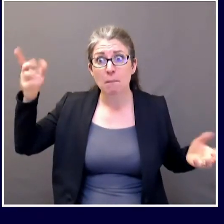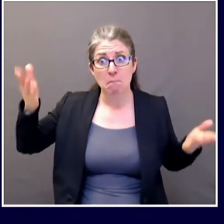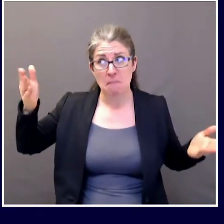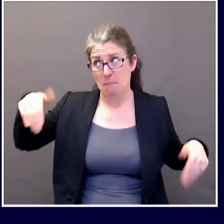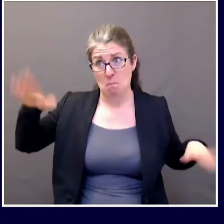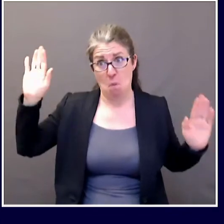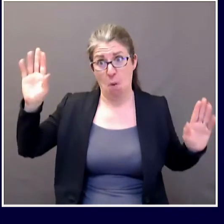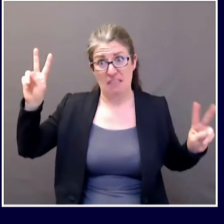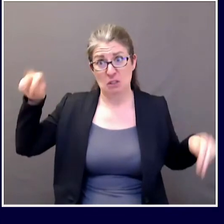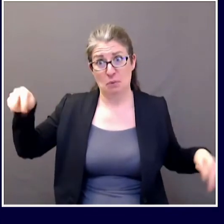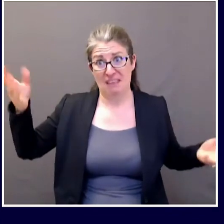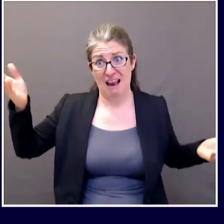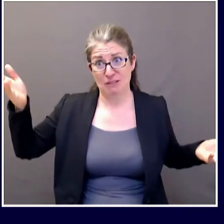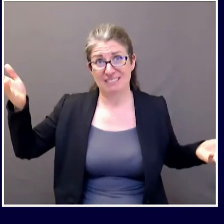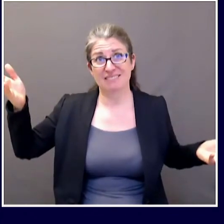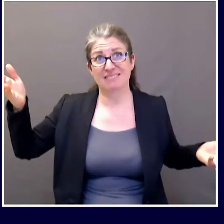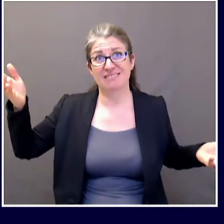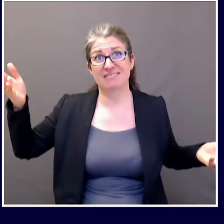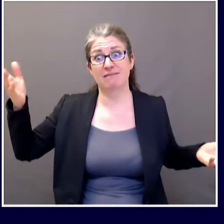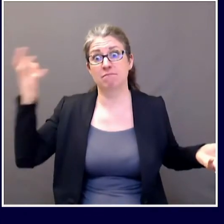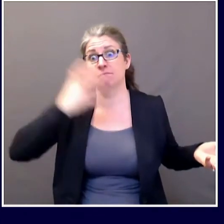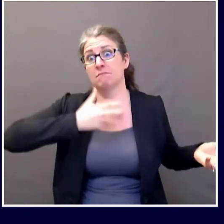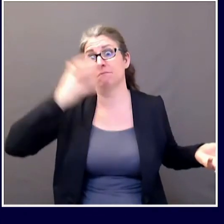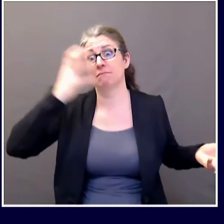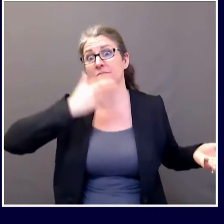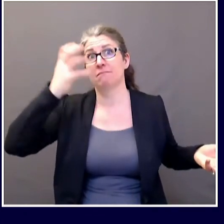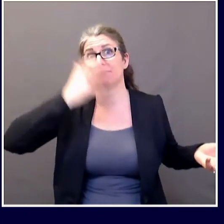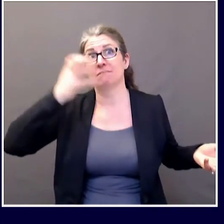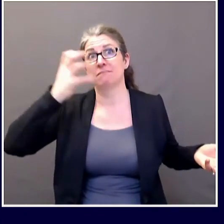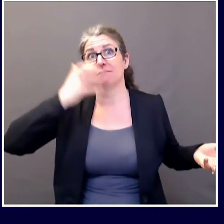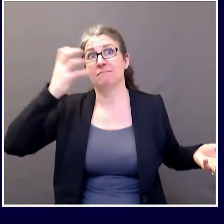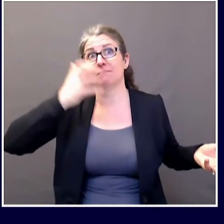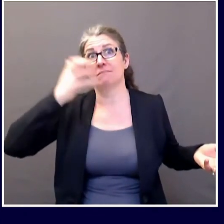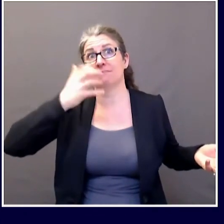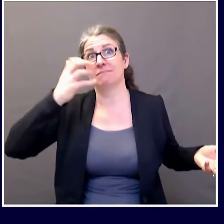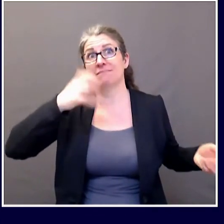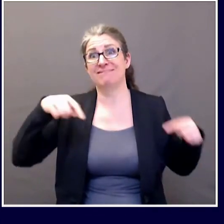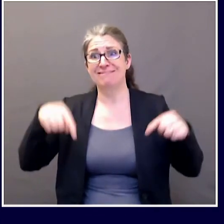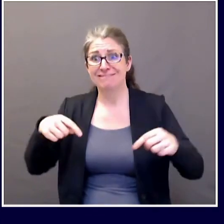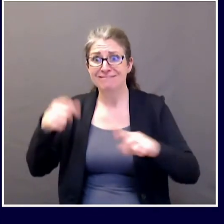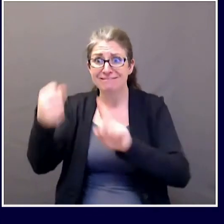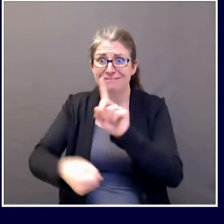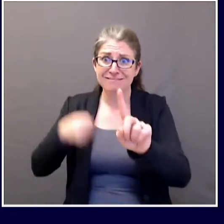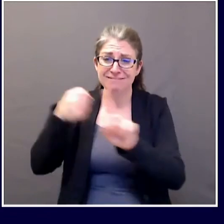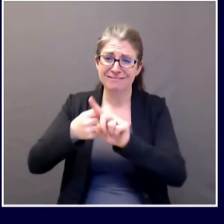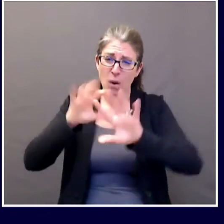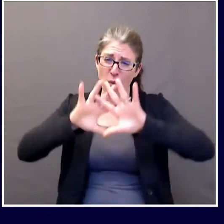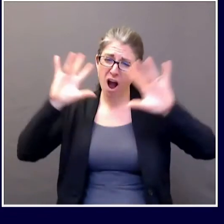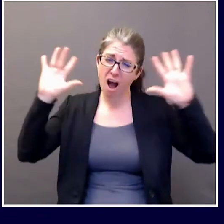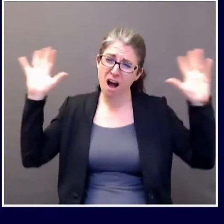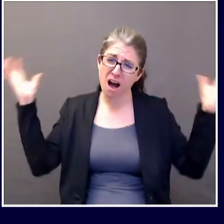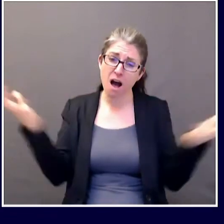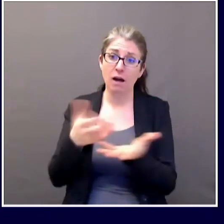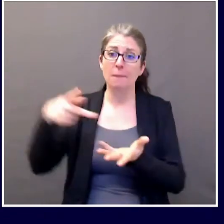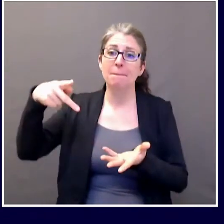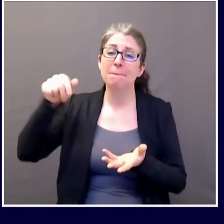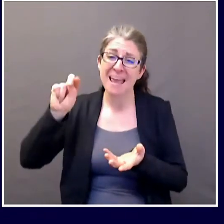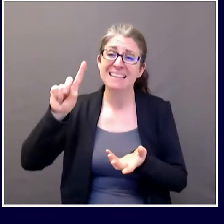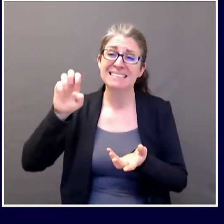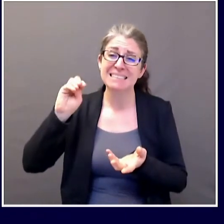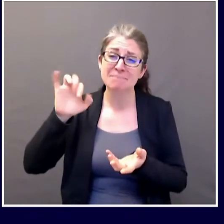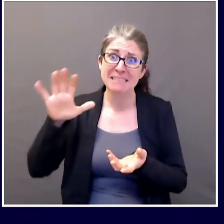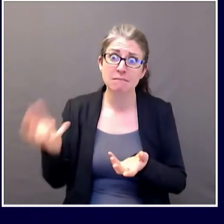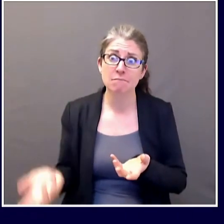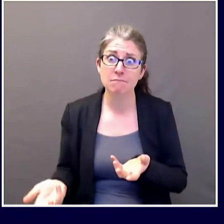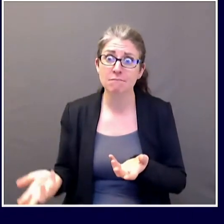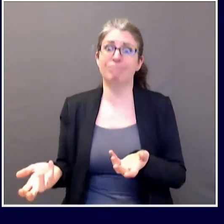possible. Again, we're in a pandemic, and the more that we can get that vaccine off the UPS truck